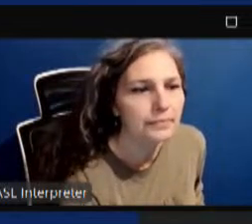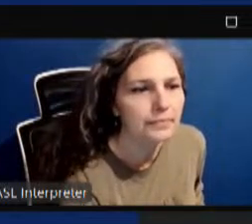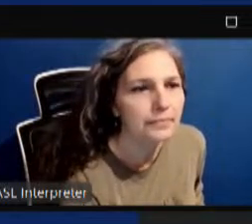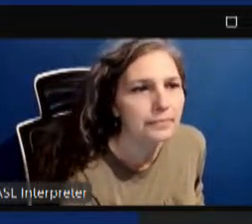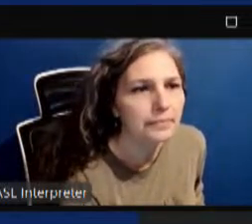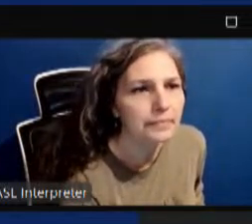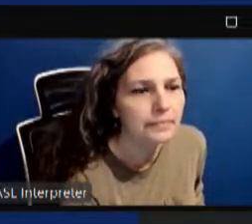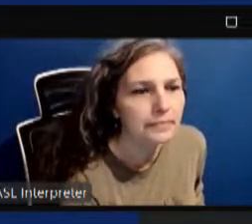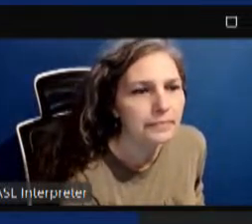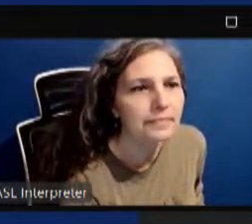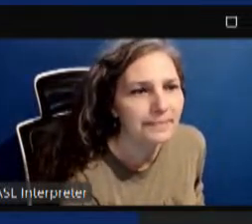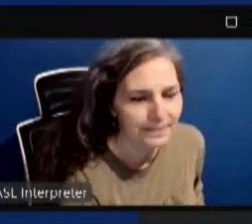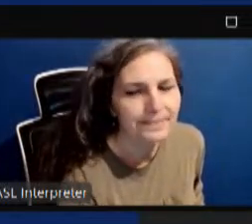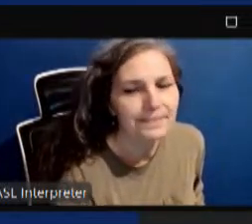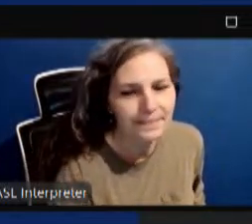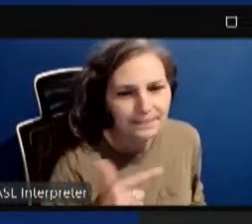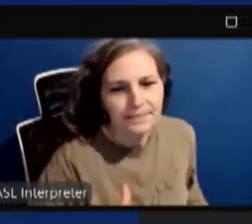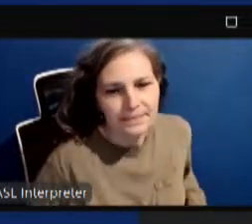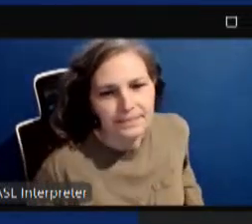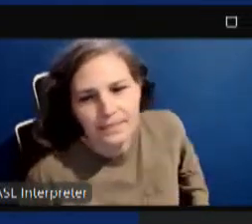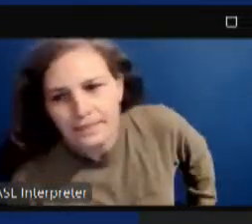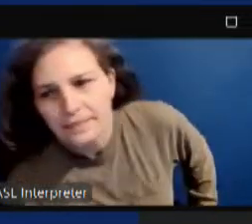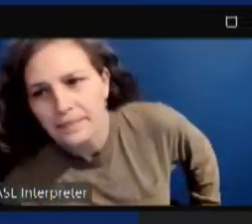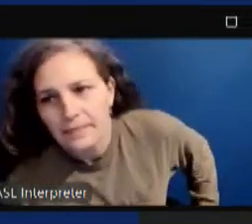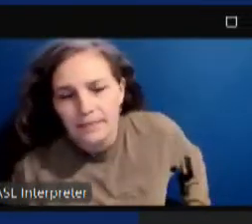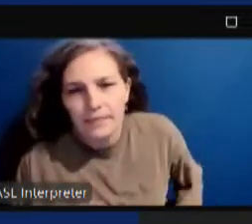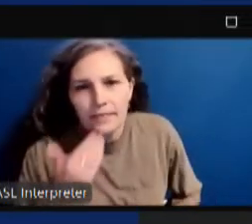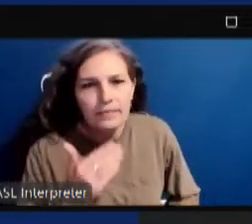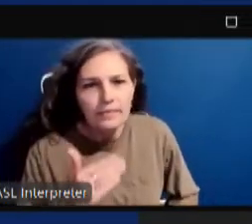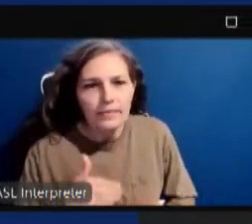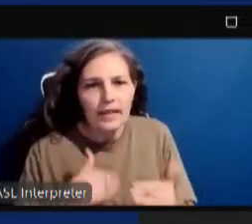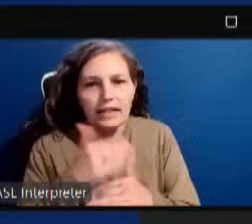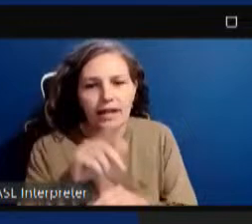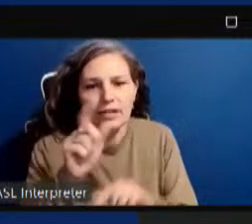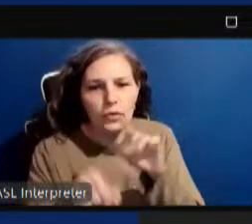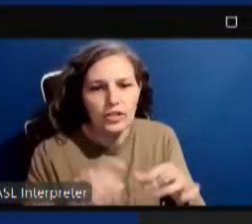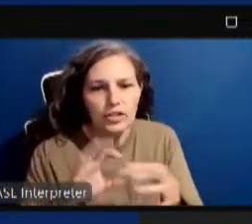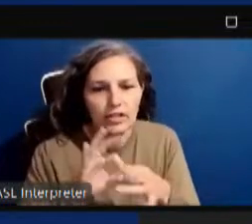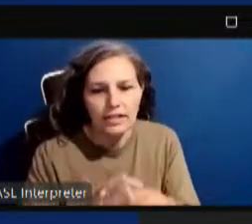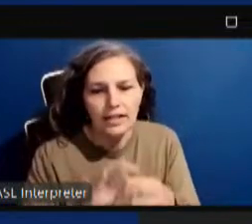Thank you. And the next few questions are specific to septic tanks. So